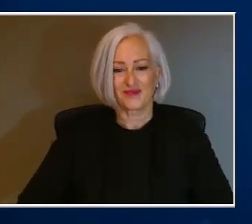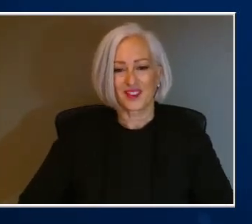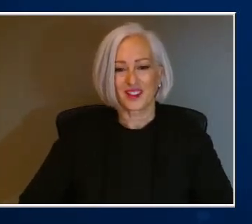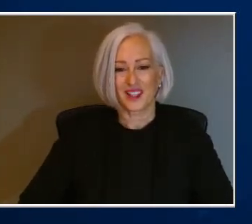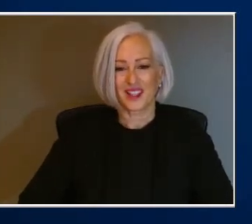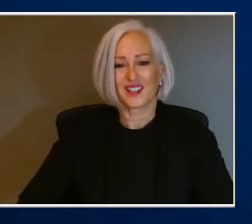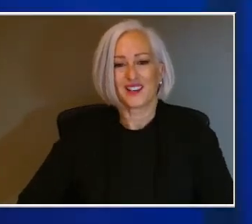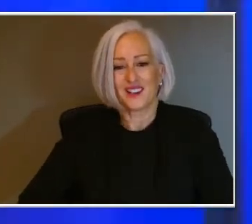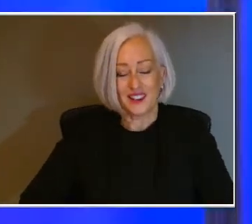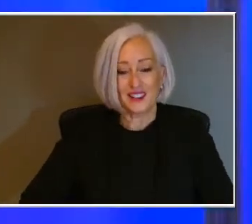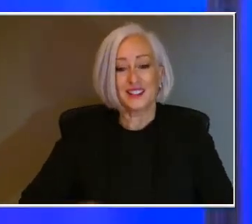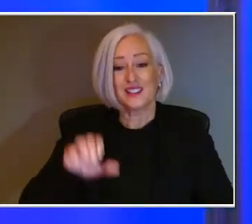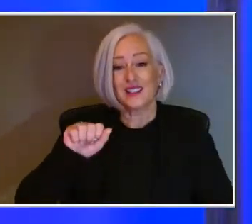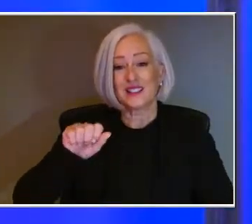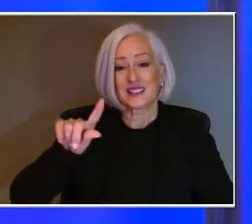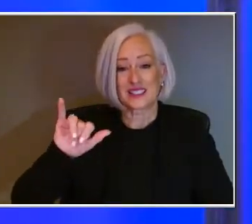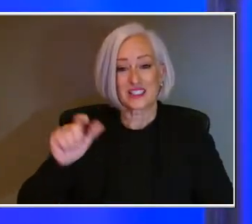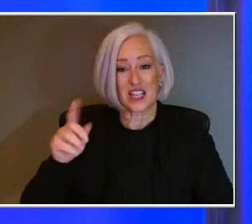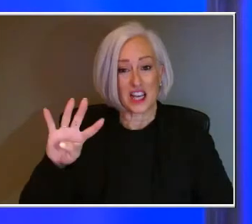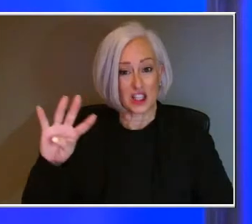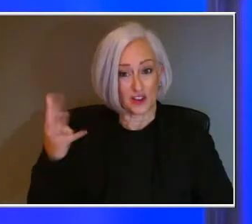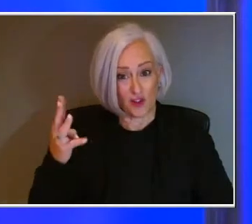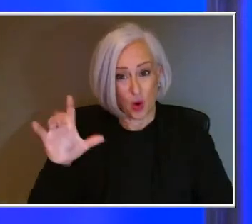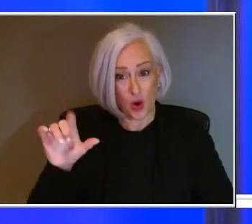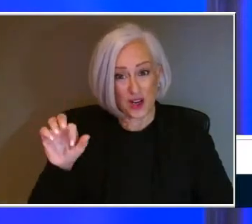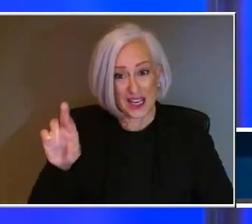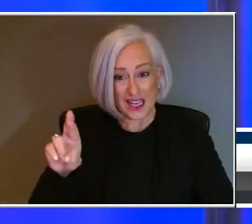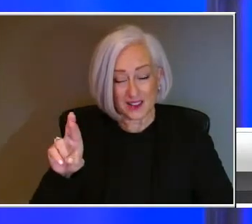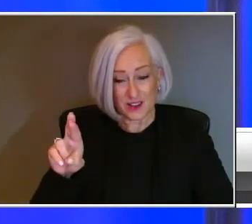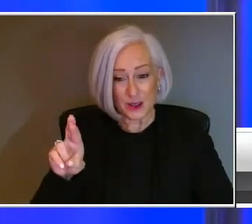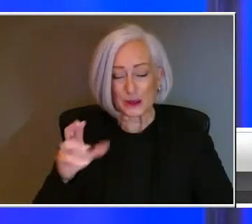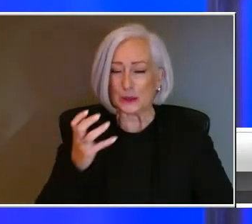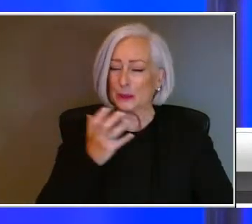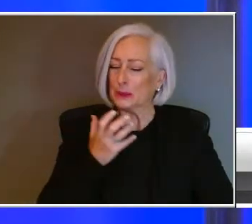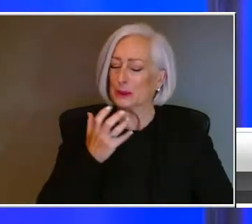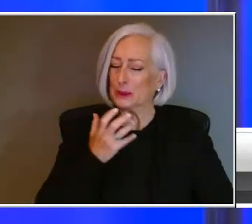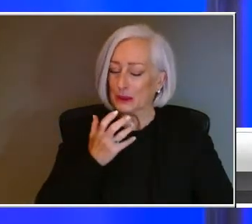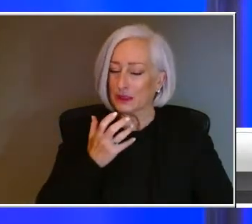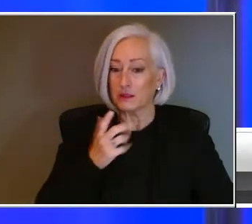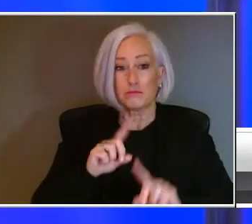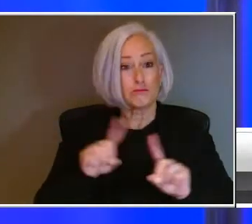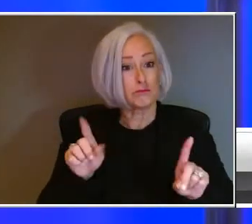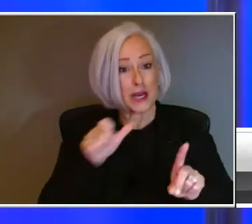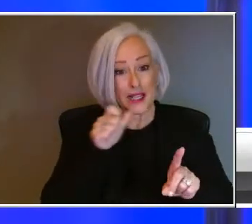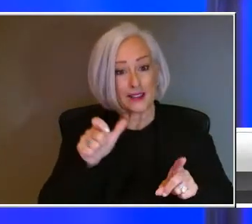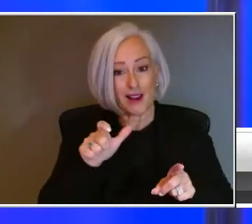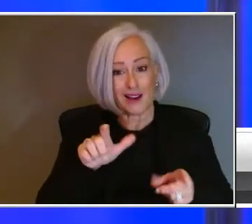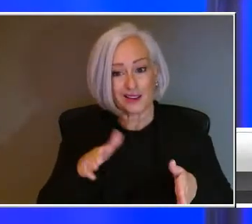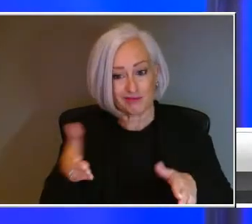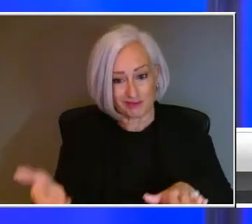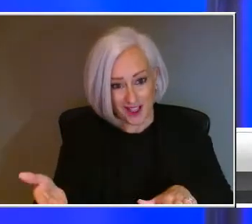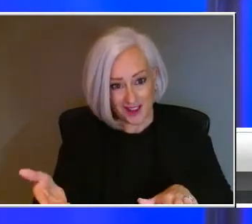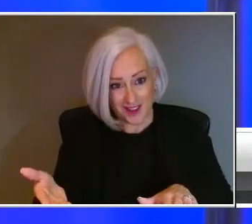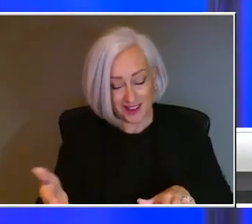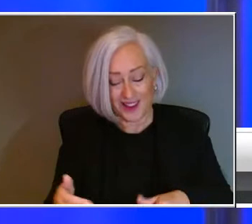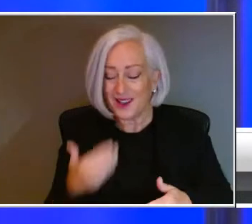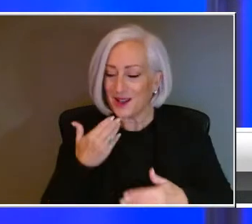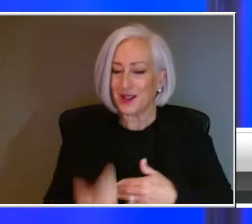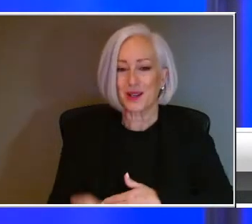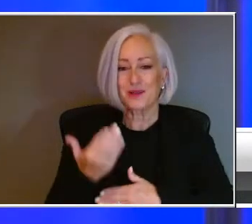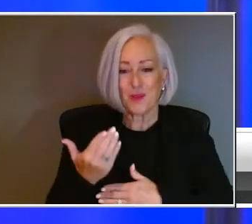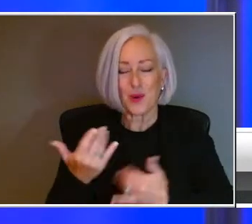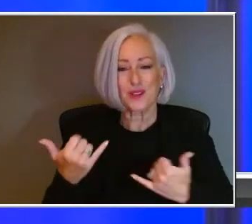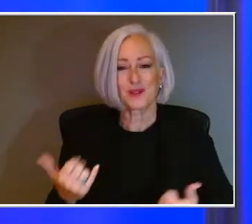Stage 4 cancer is grim, but it's not the end. Good morning. It's Tuesday, March 21st. I'm Jessica Lovell, and welcome to the Morning